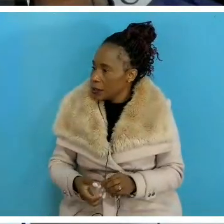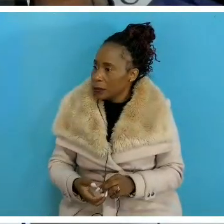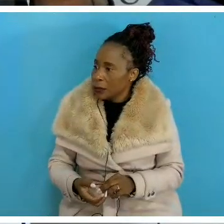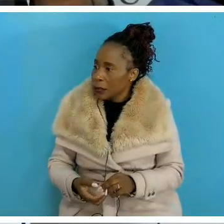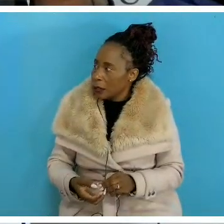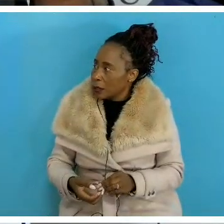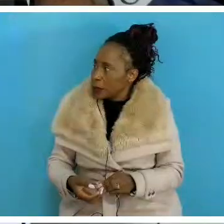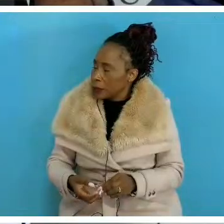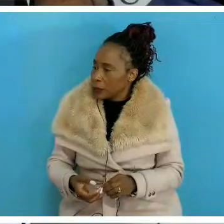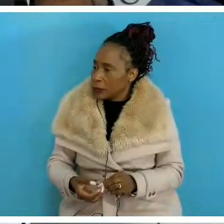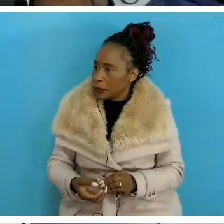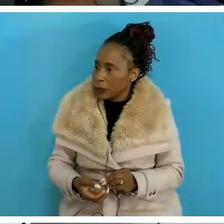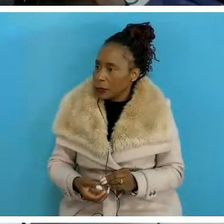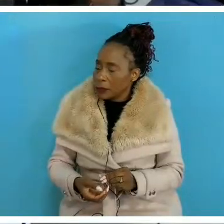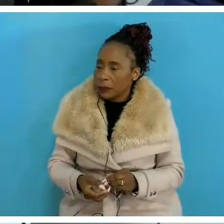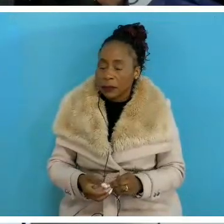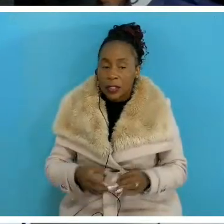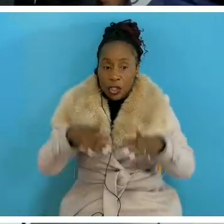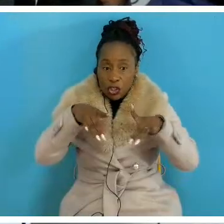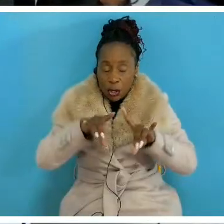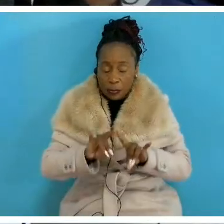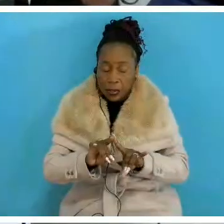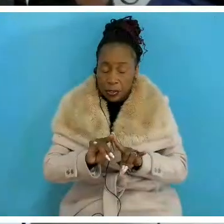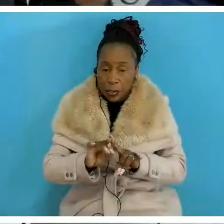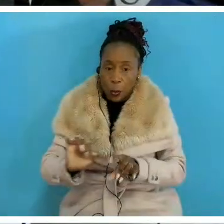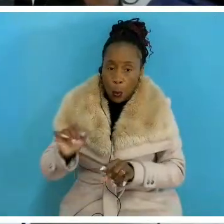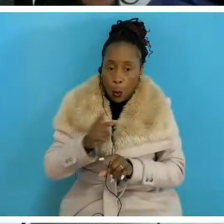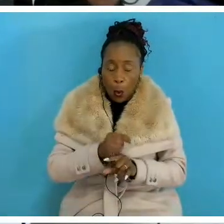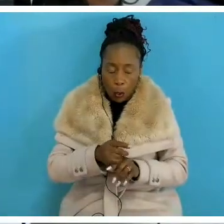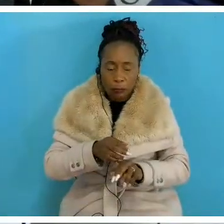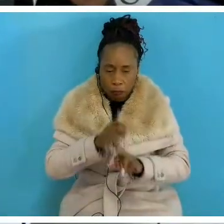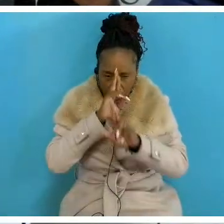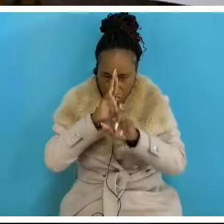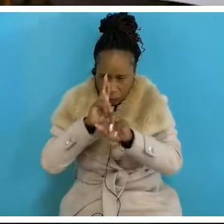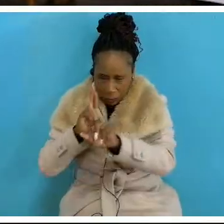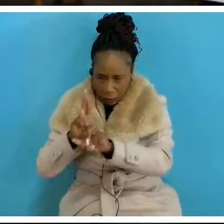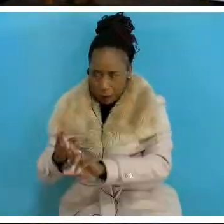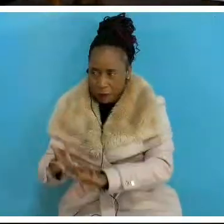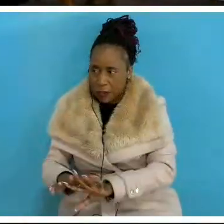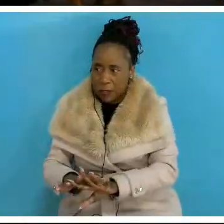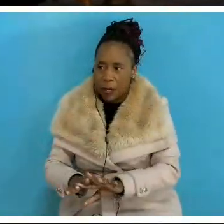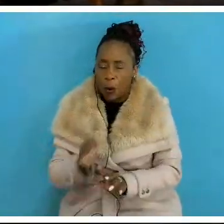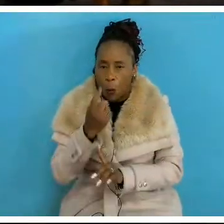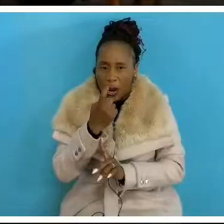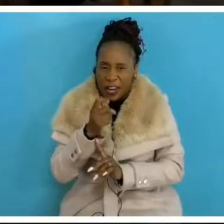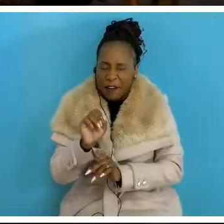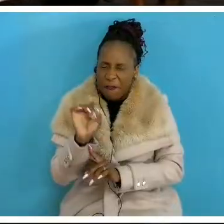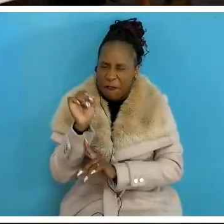So, Chairperson, all protocol observed. My one and very first